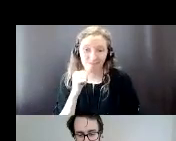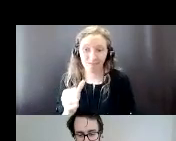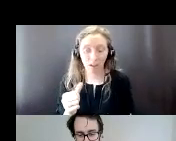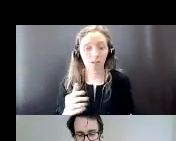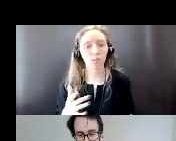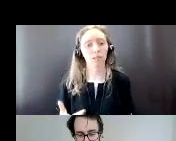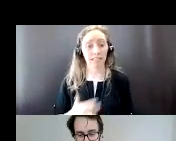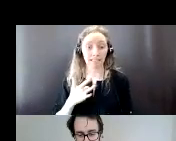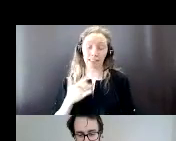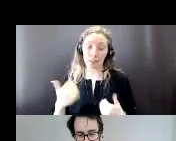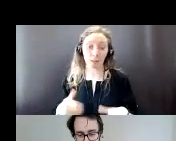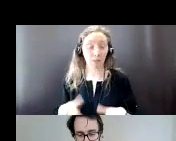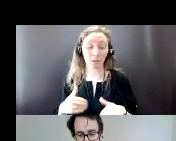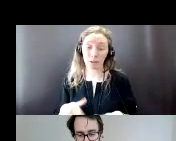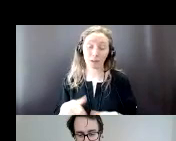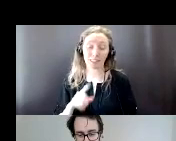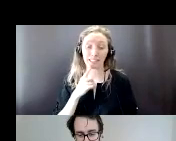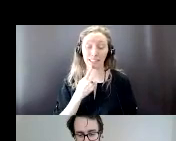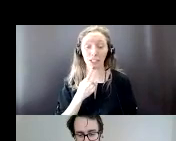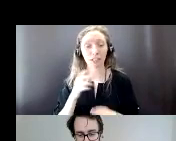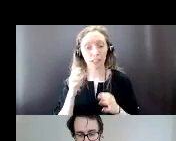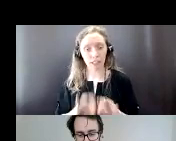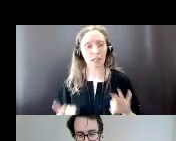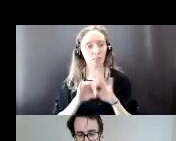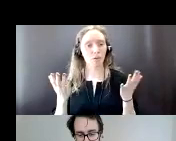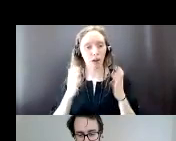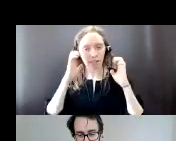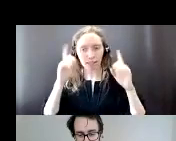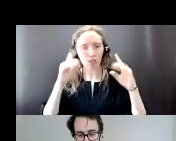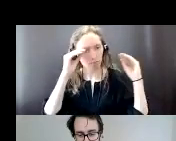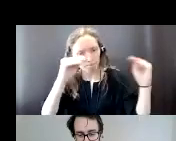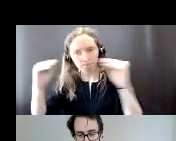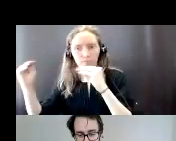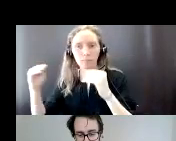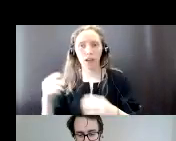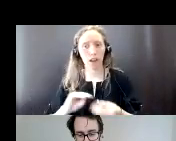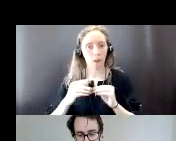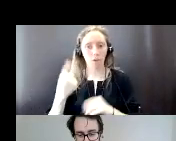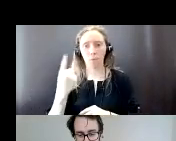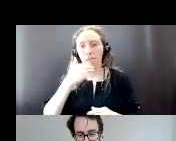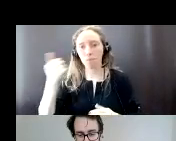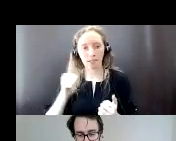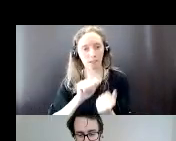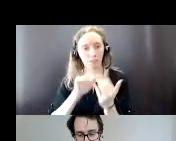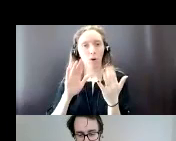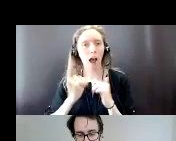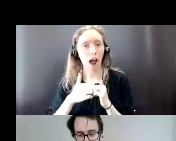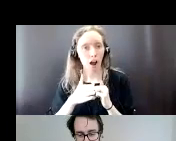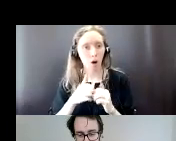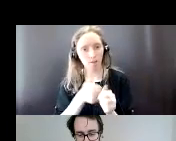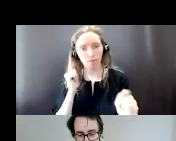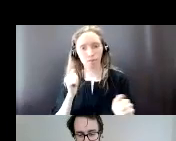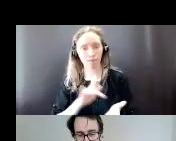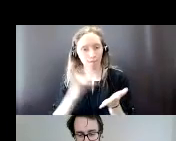types of presentations to try to get that education factor out, because the number one tool to fight fraud is education.